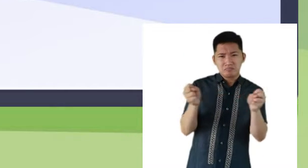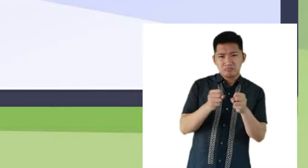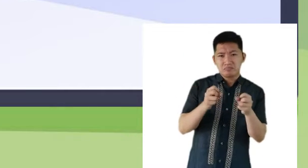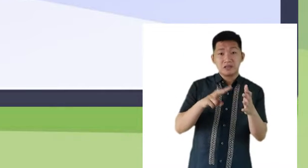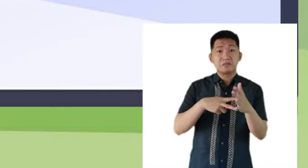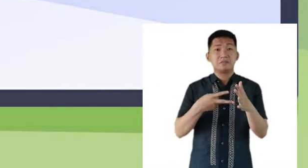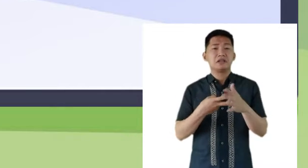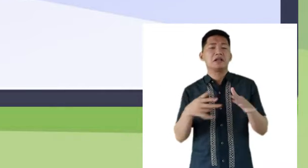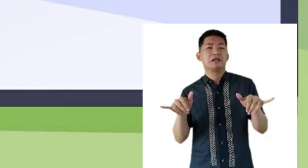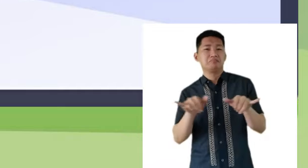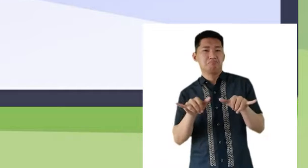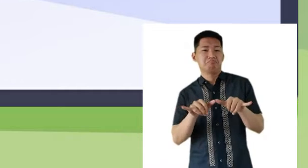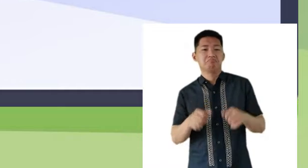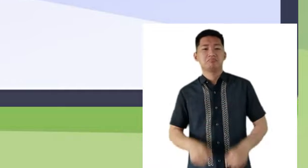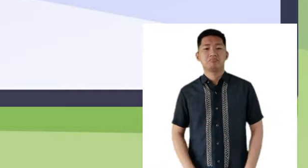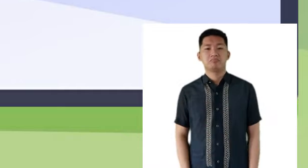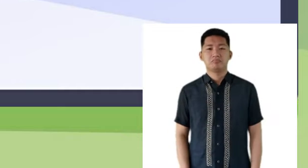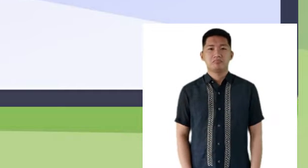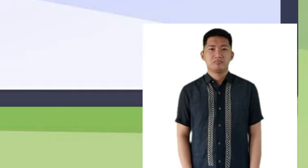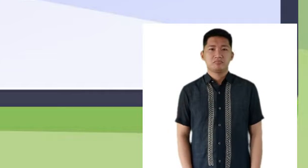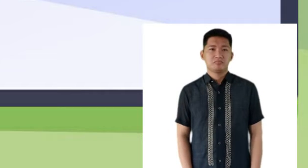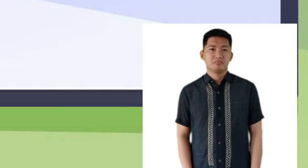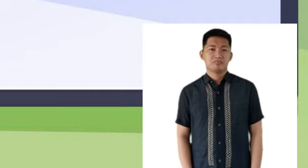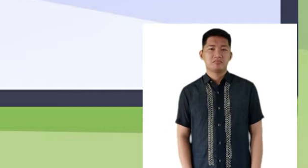already refers to size.